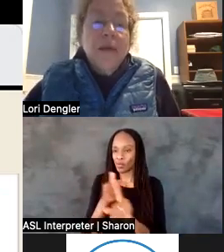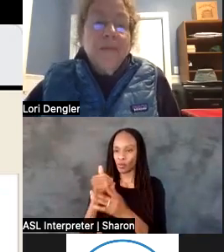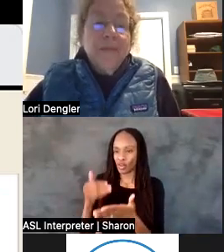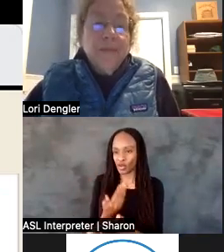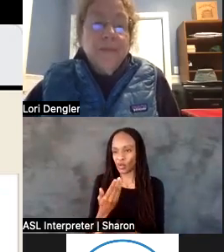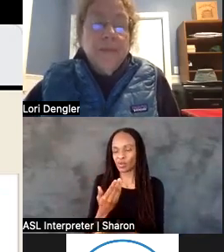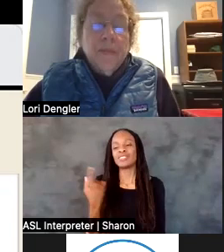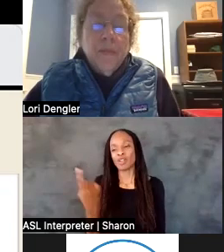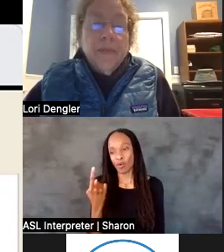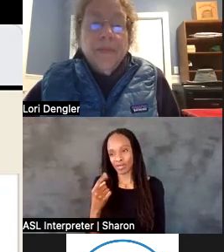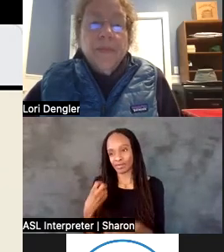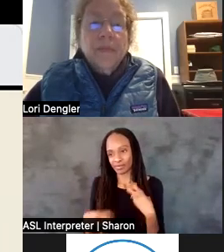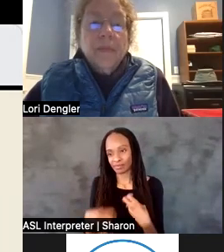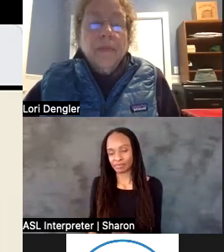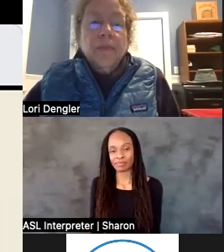slide.